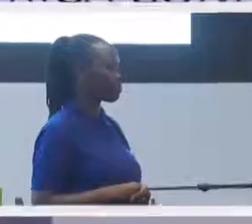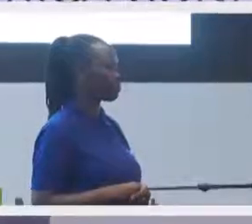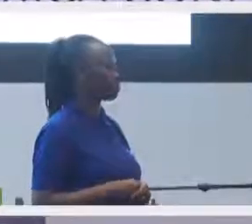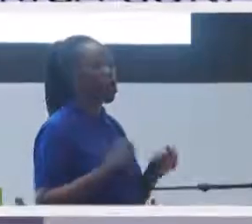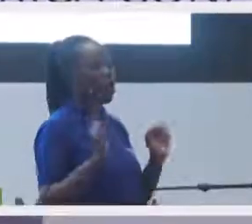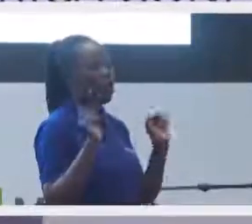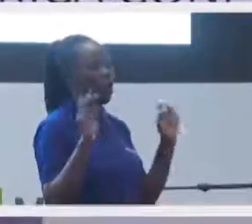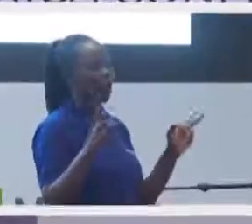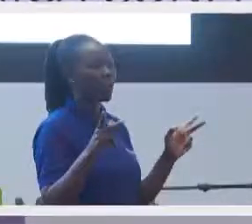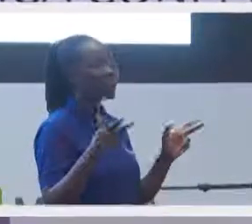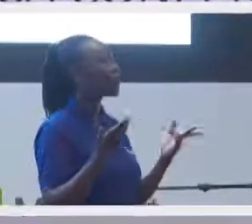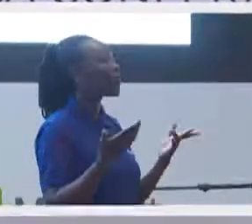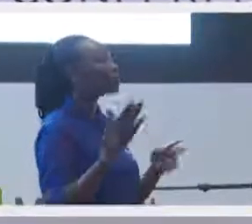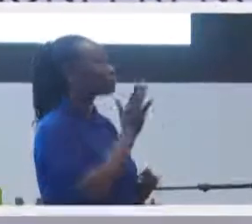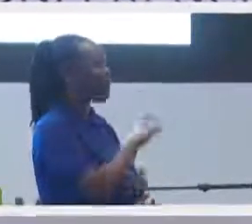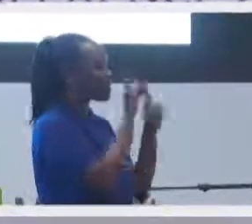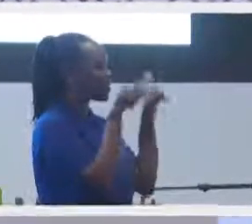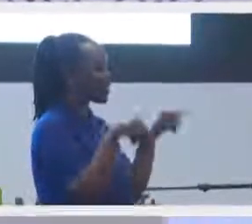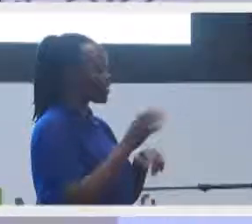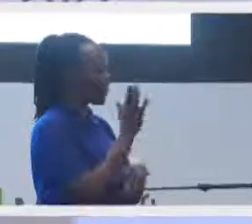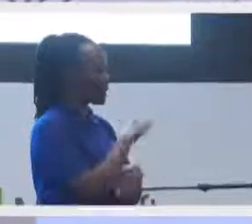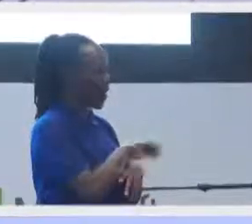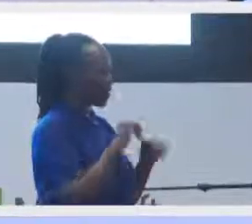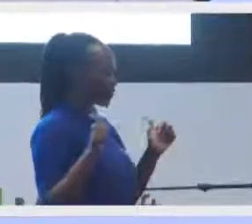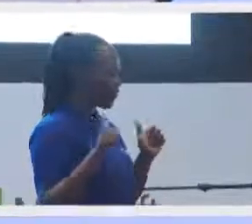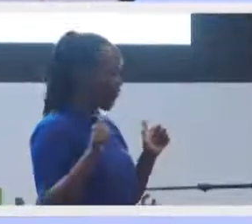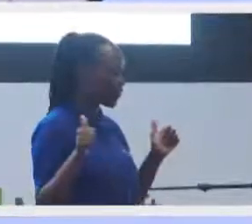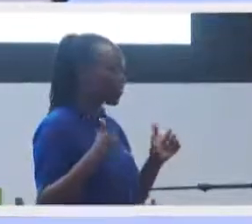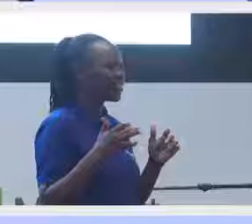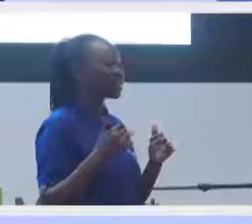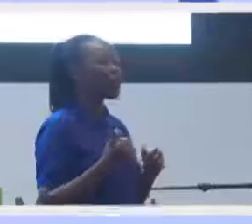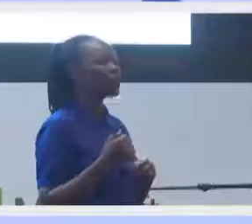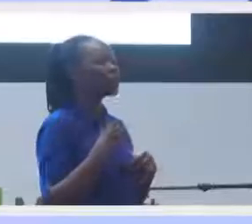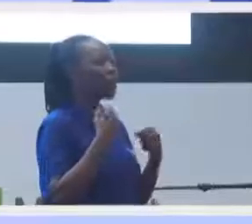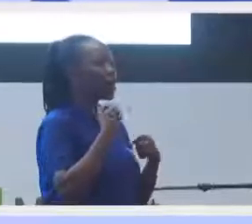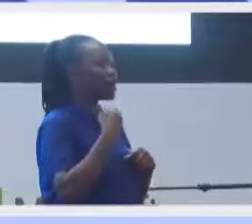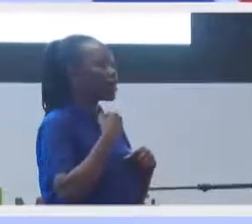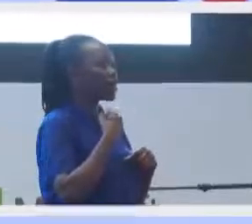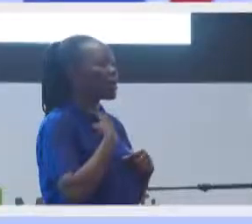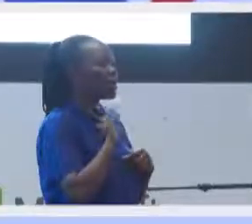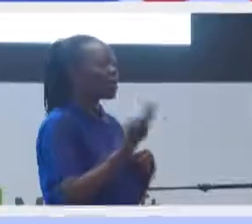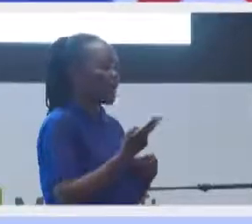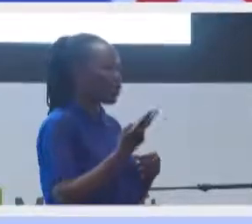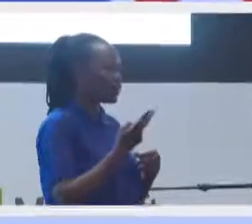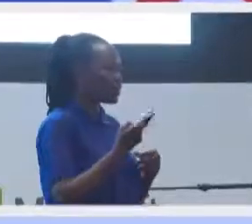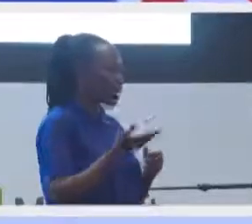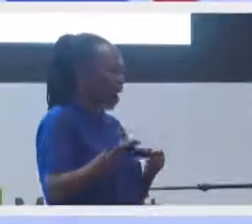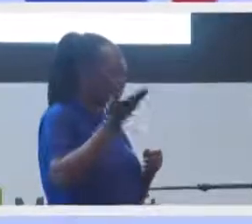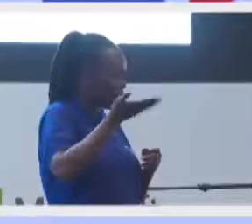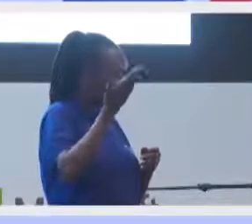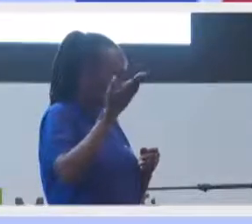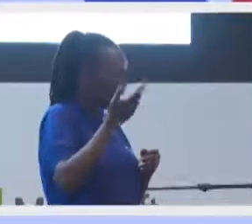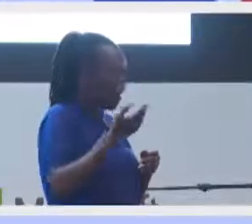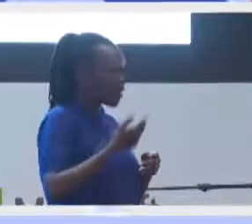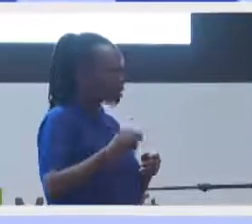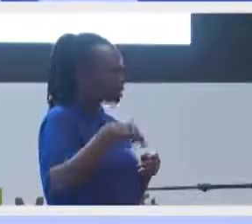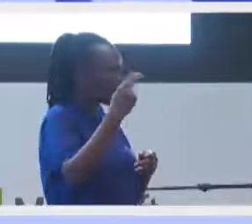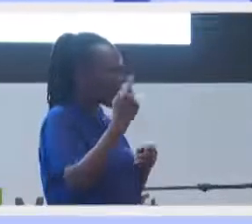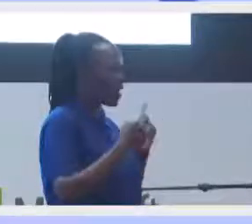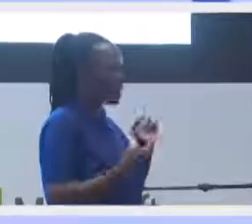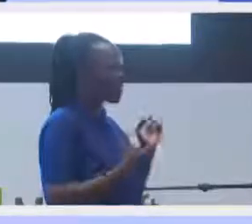Okay, so we have back slides. Sound Amplifier, it enhances audio for